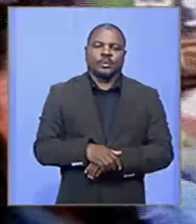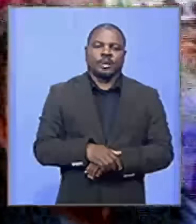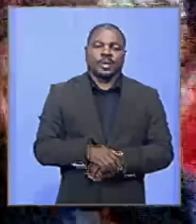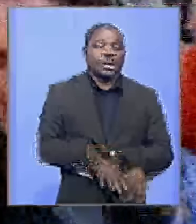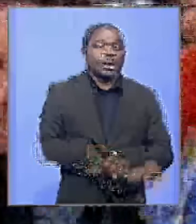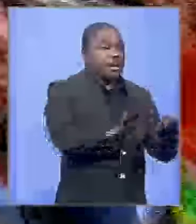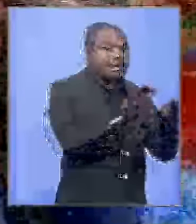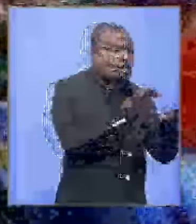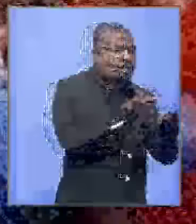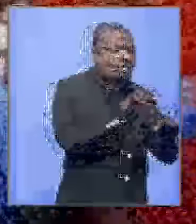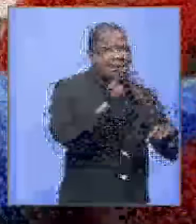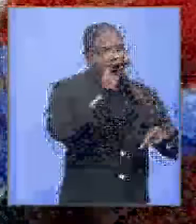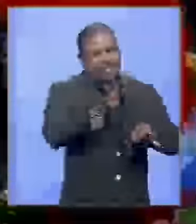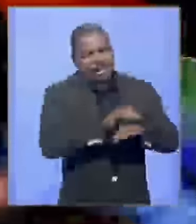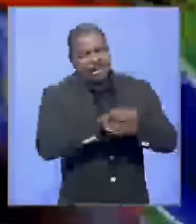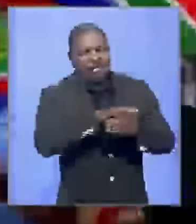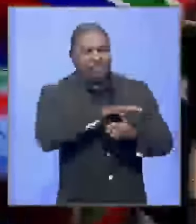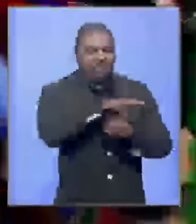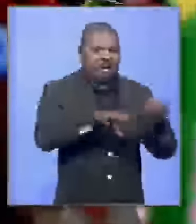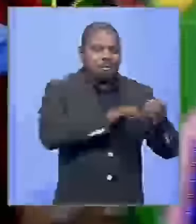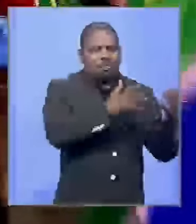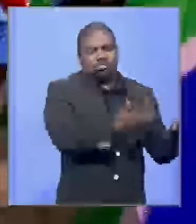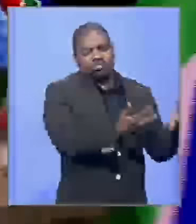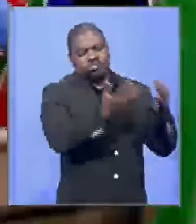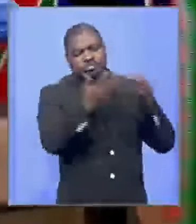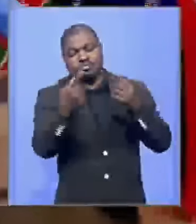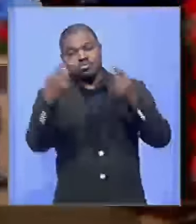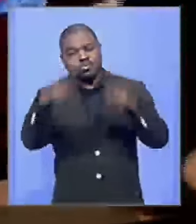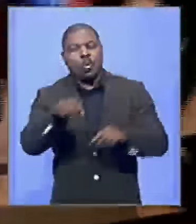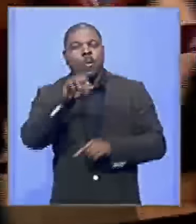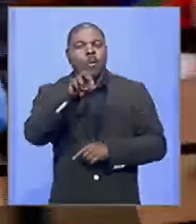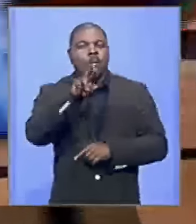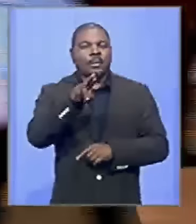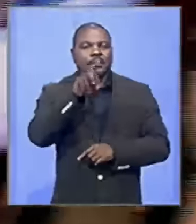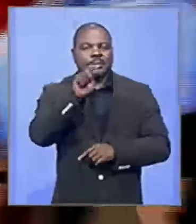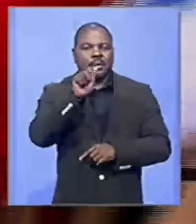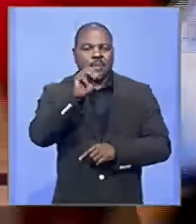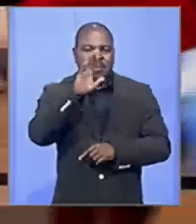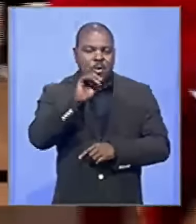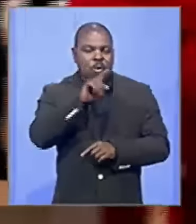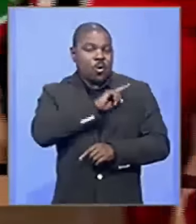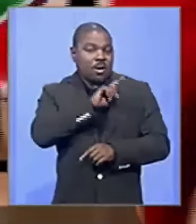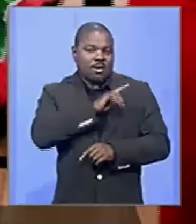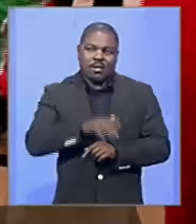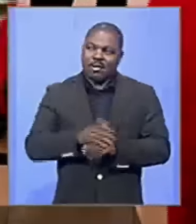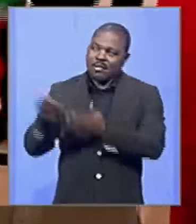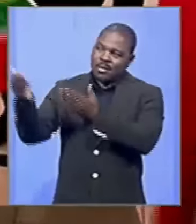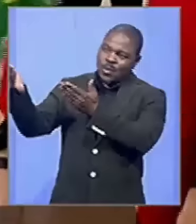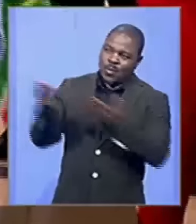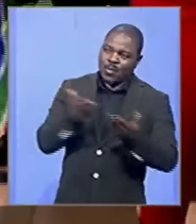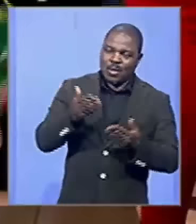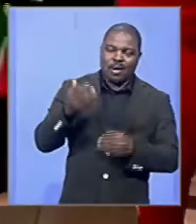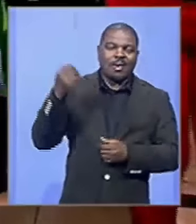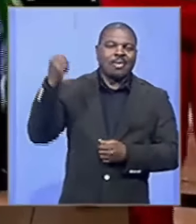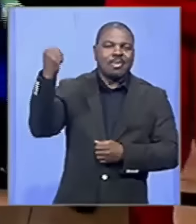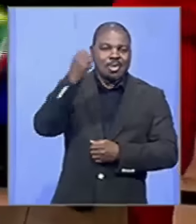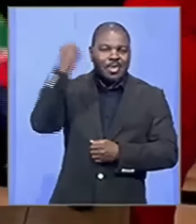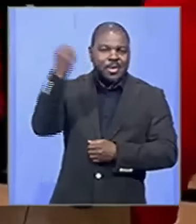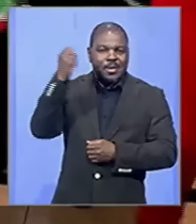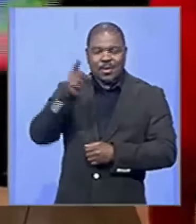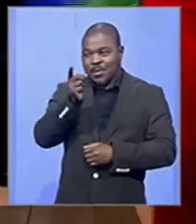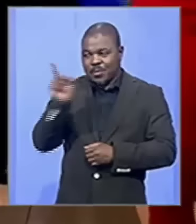Batsegetse ditsala le ba malapa ba kokwane kwa baemela fofane go selagale mo mosong go tla go amogela bagaka ba bona ba